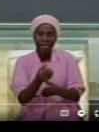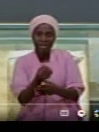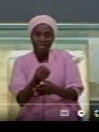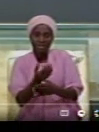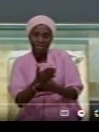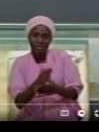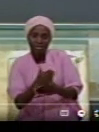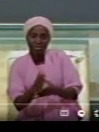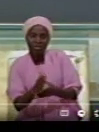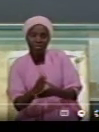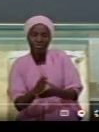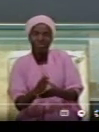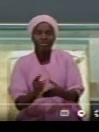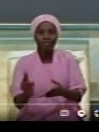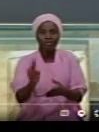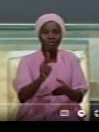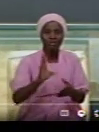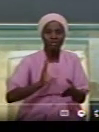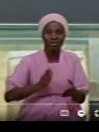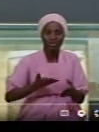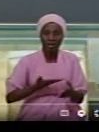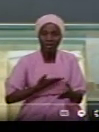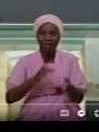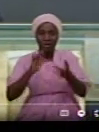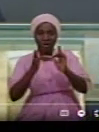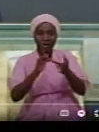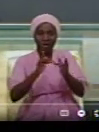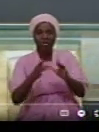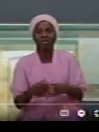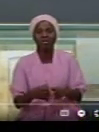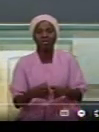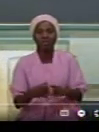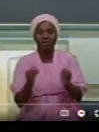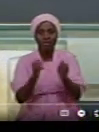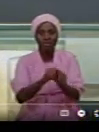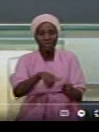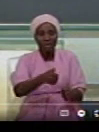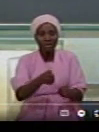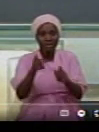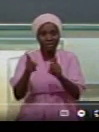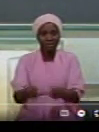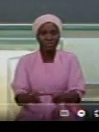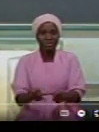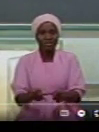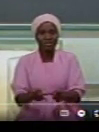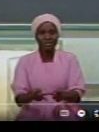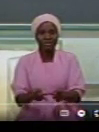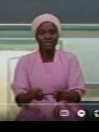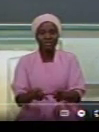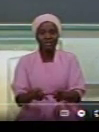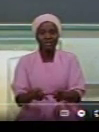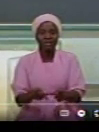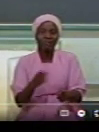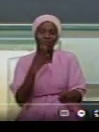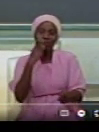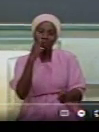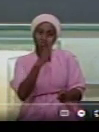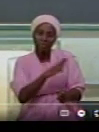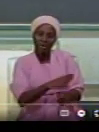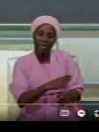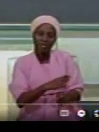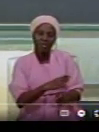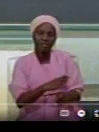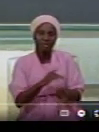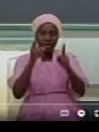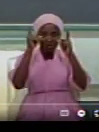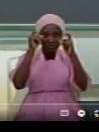the media, sharing with another person abominable pictures? They're not real.